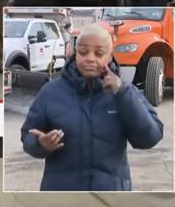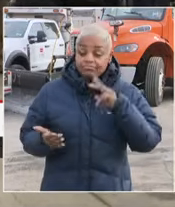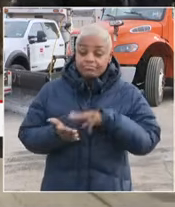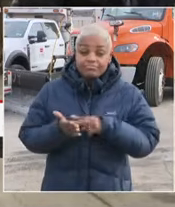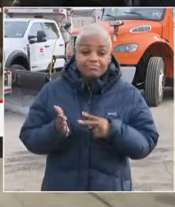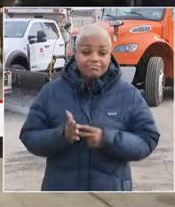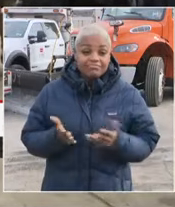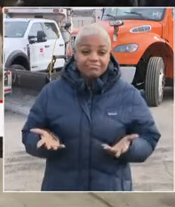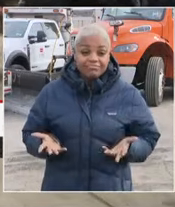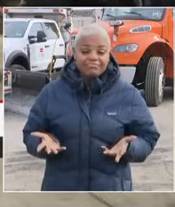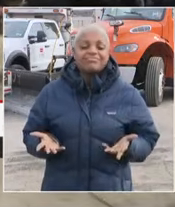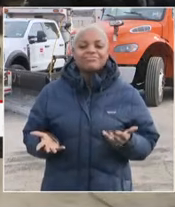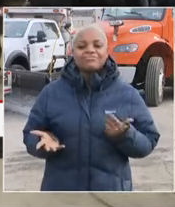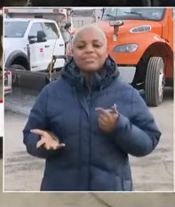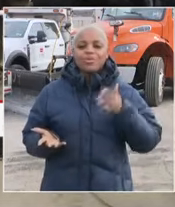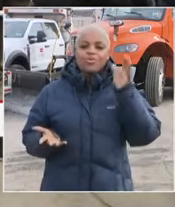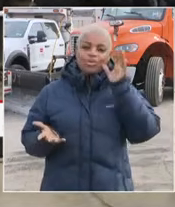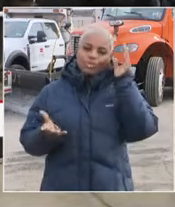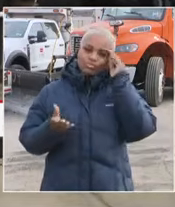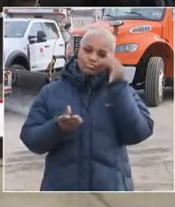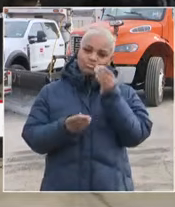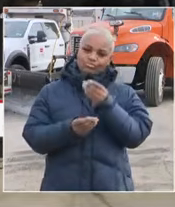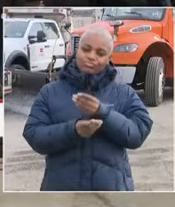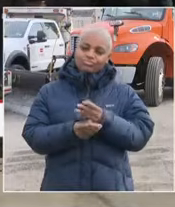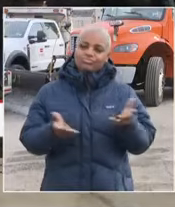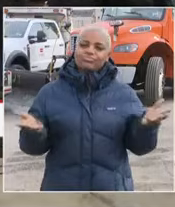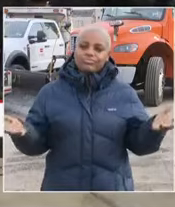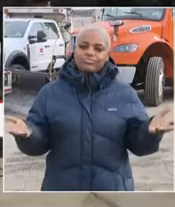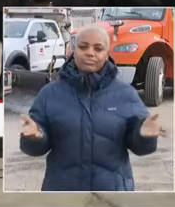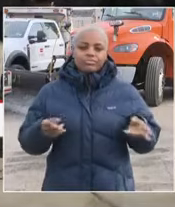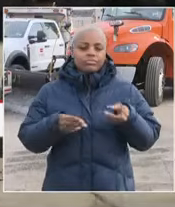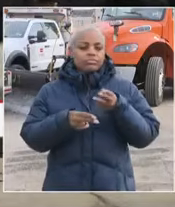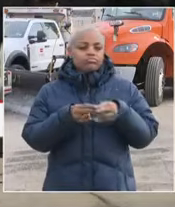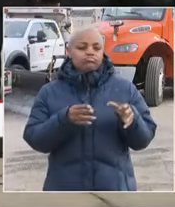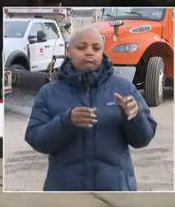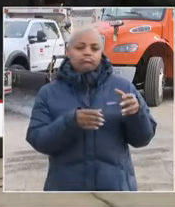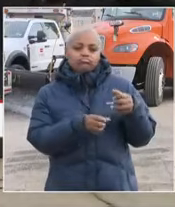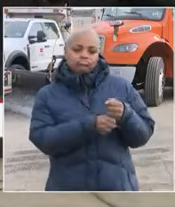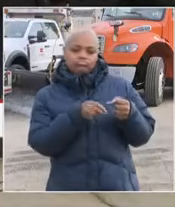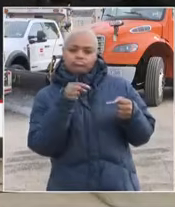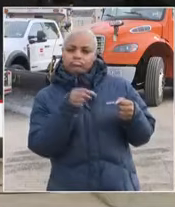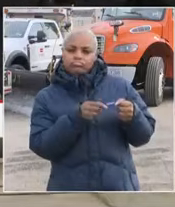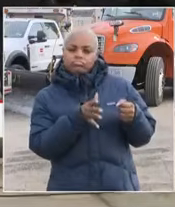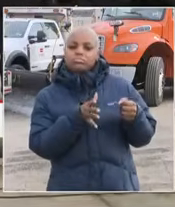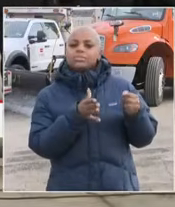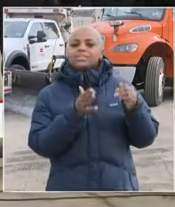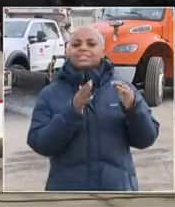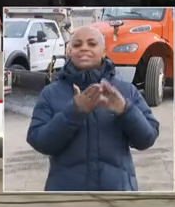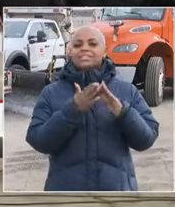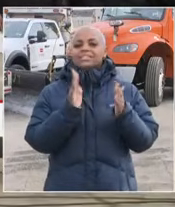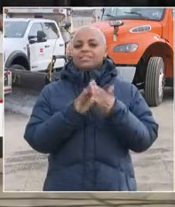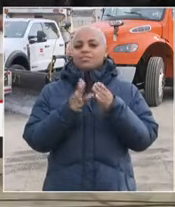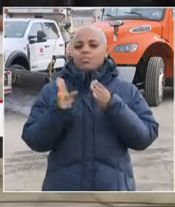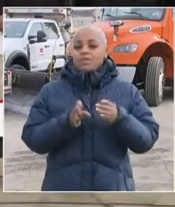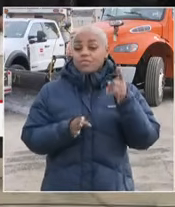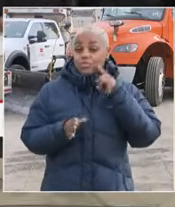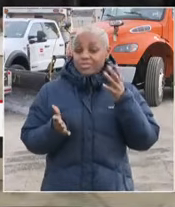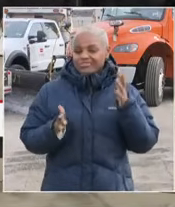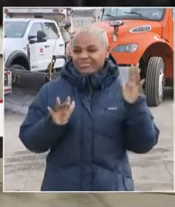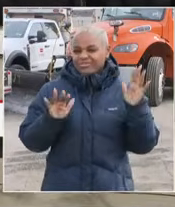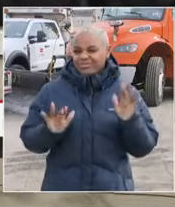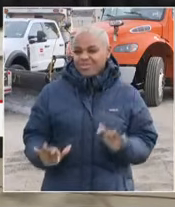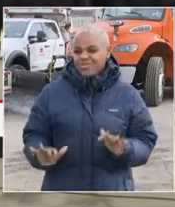to provide a briefing on the city's snow preparedness. I